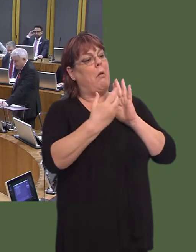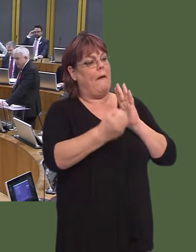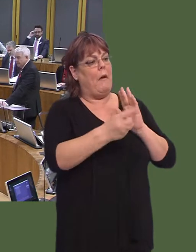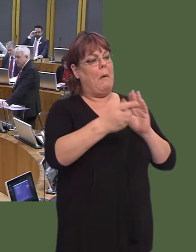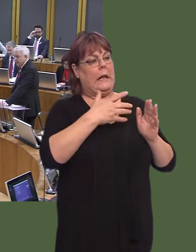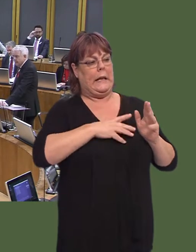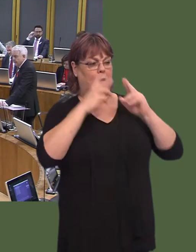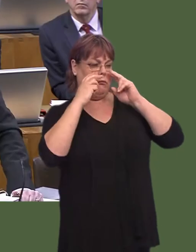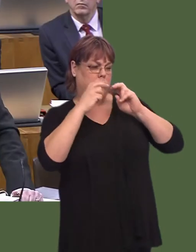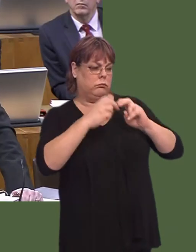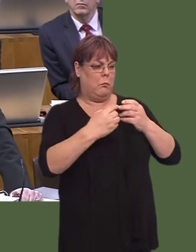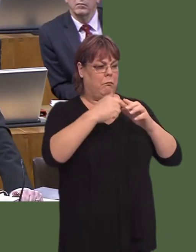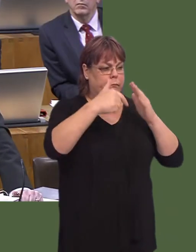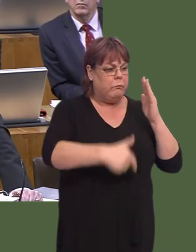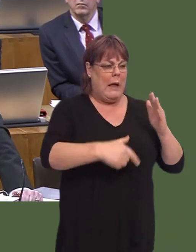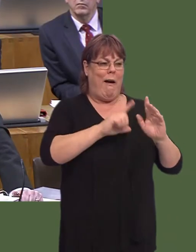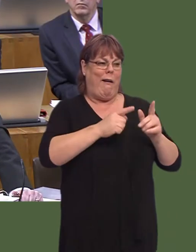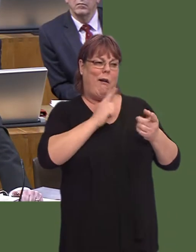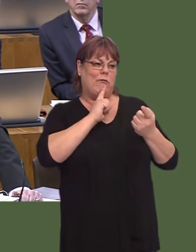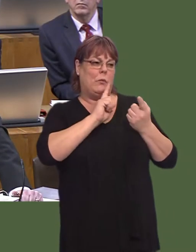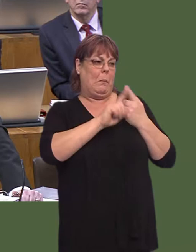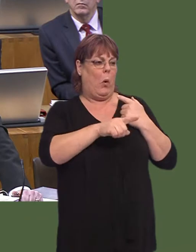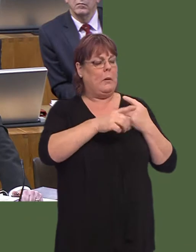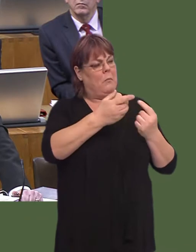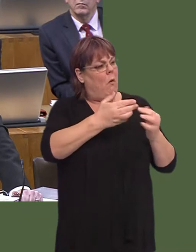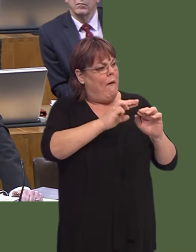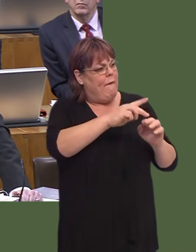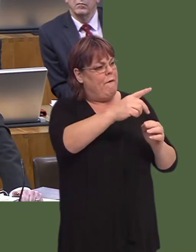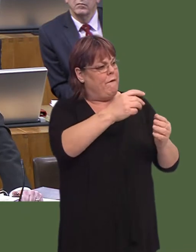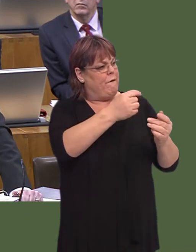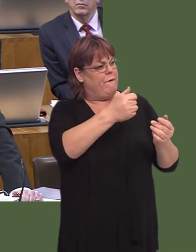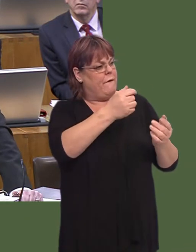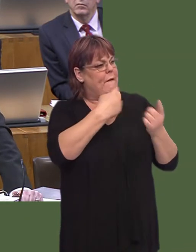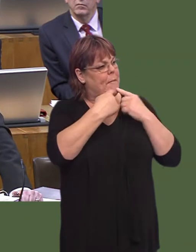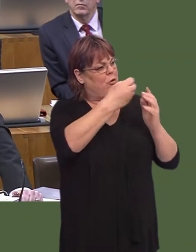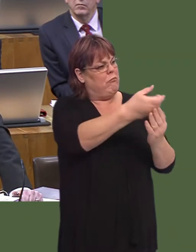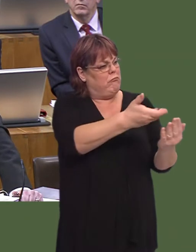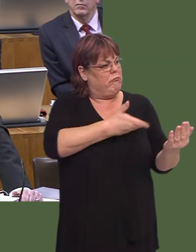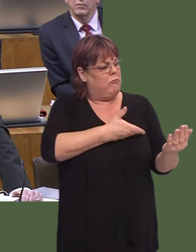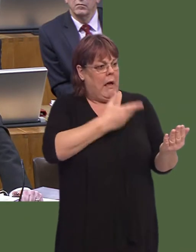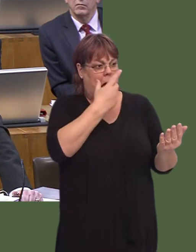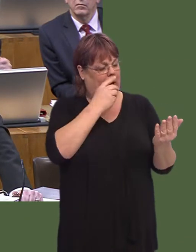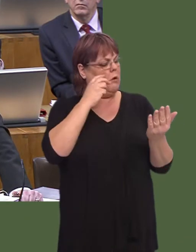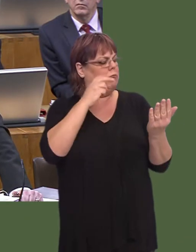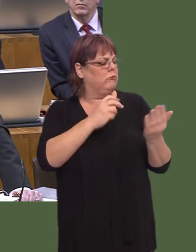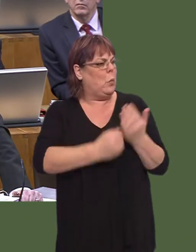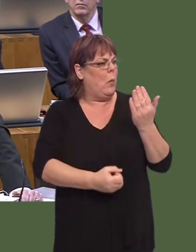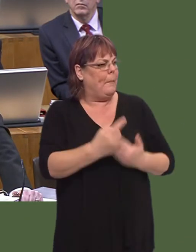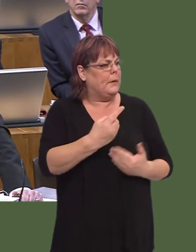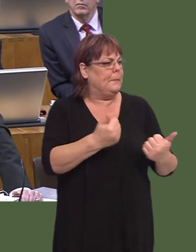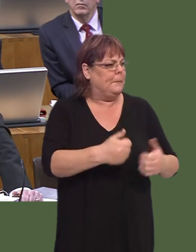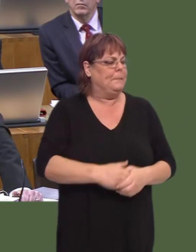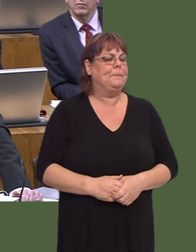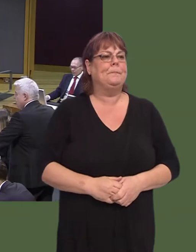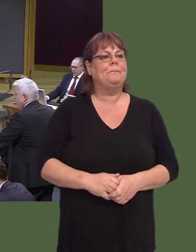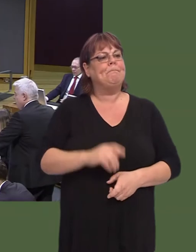further investigation. It's very difficult to comment on it without knowing more about it, but if he wishes to write to me with more details, I would, of course, be pleased to investigate that for